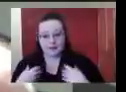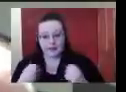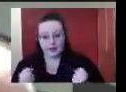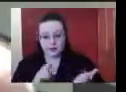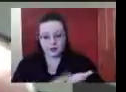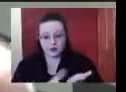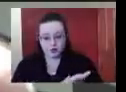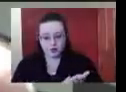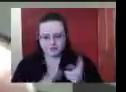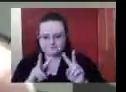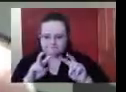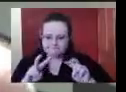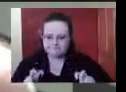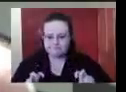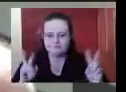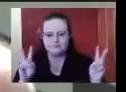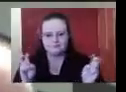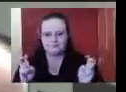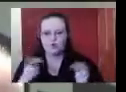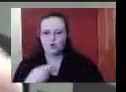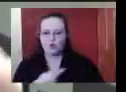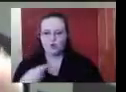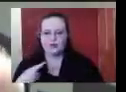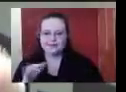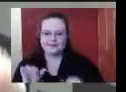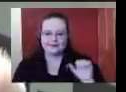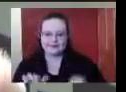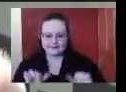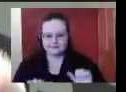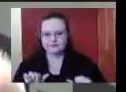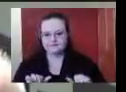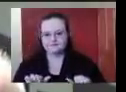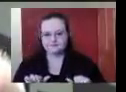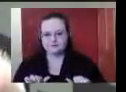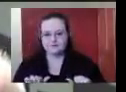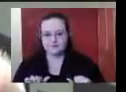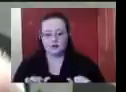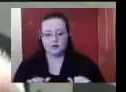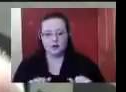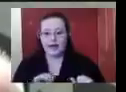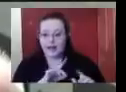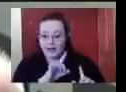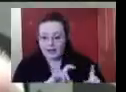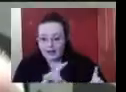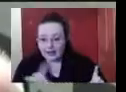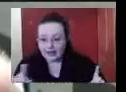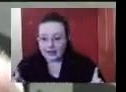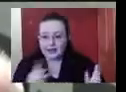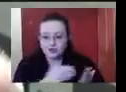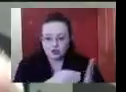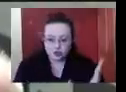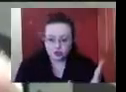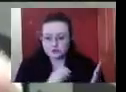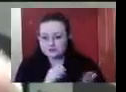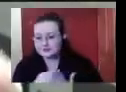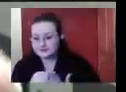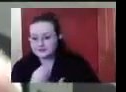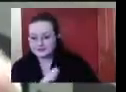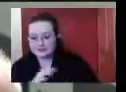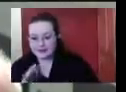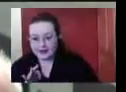complete a risk assessment. All students and staff who are identified as being having had a high